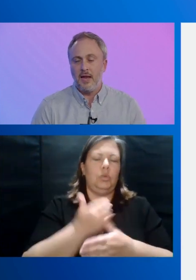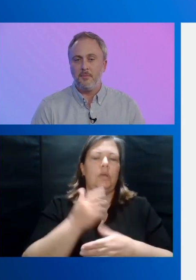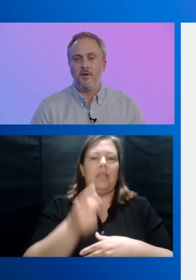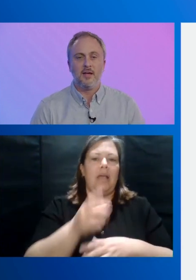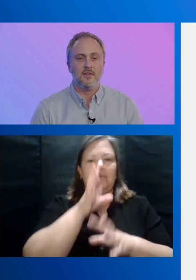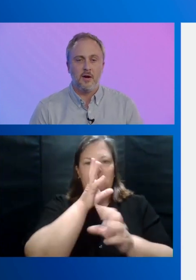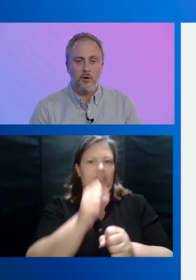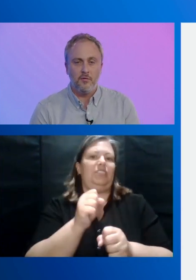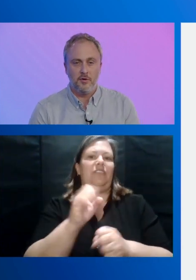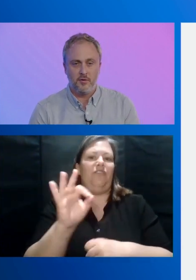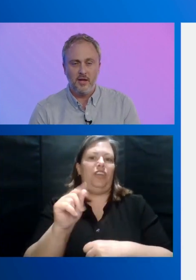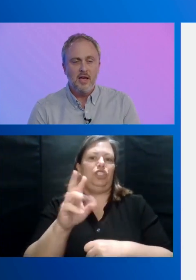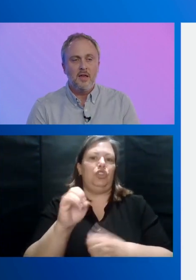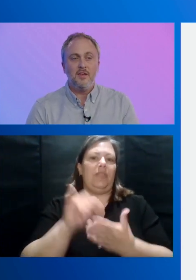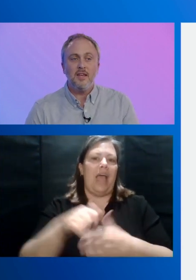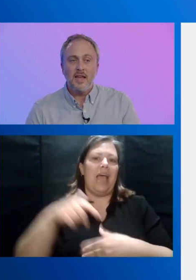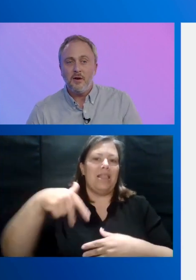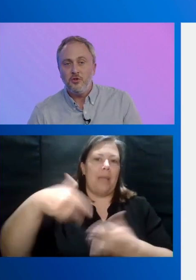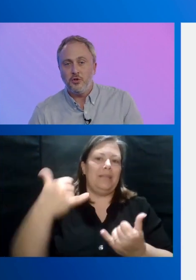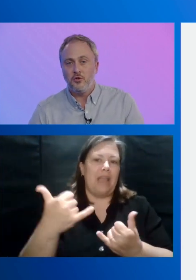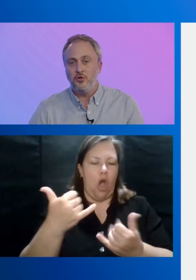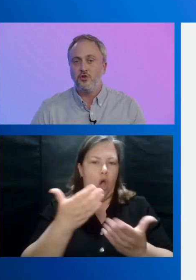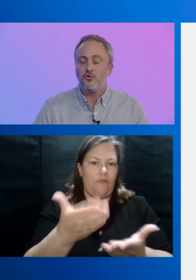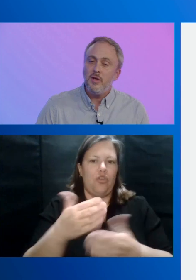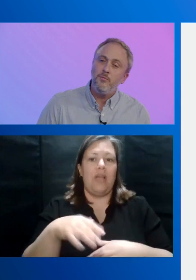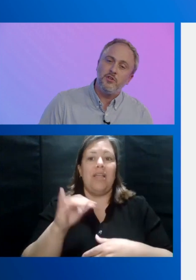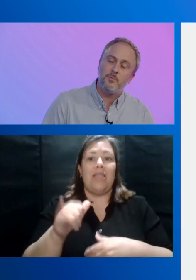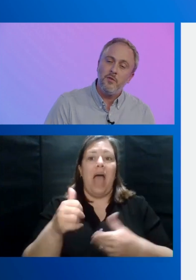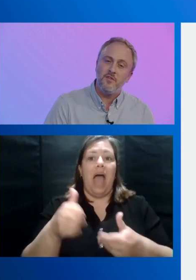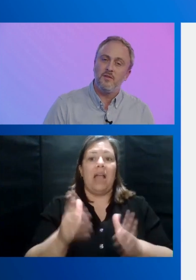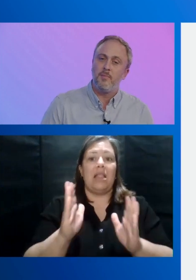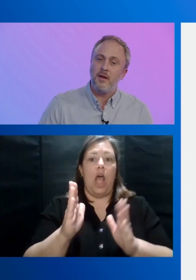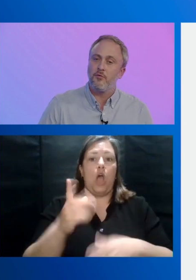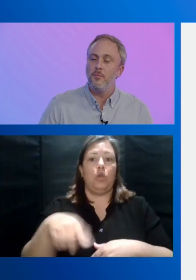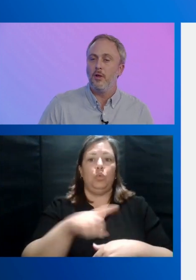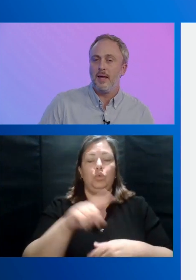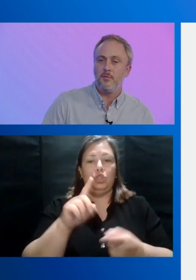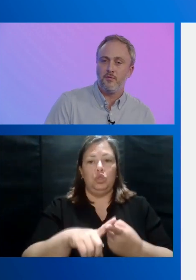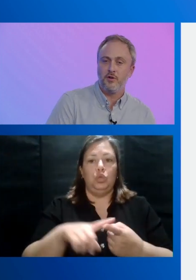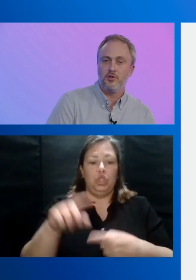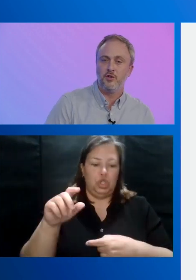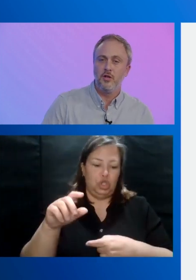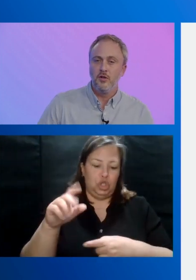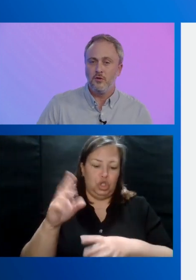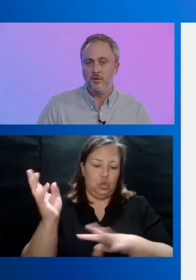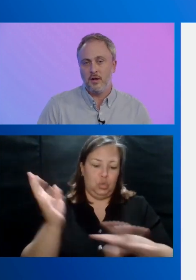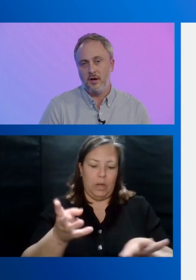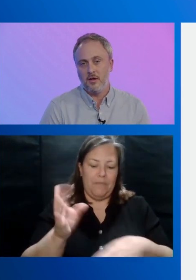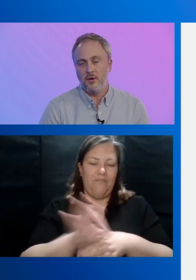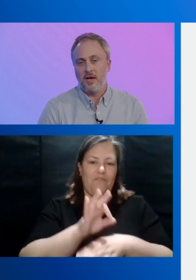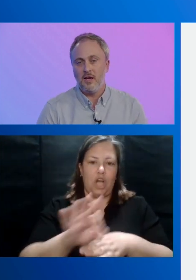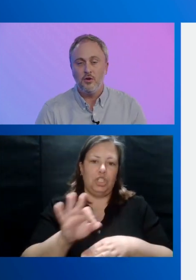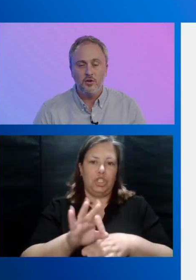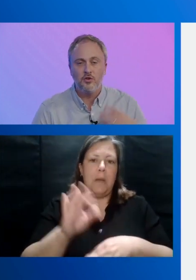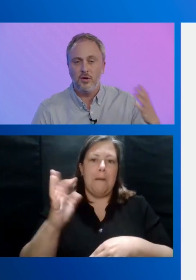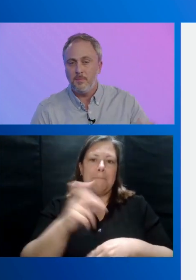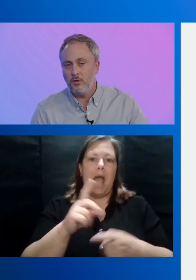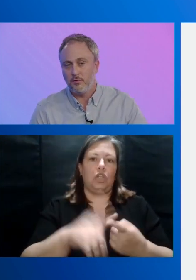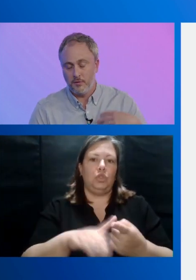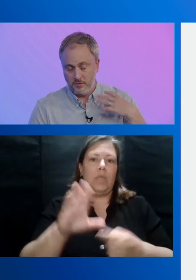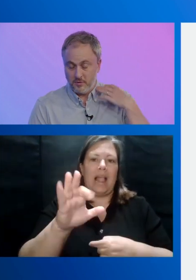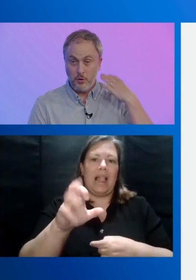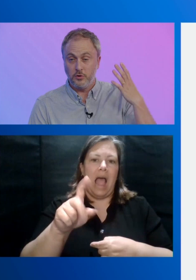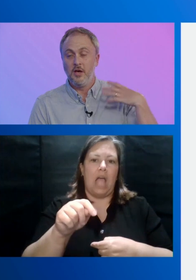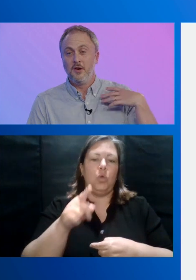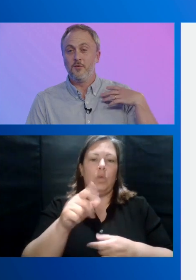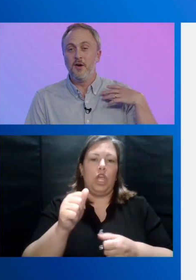that Lambda has now offered, right? This allows you to stream responses back from your Lambda function to the client, okay? And you can stream those